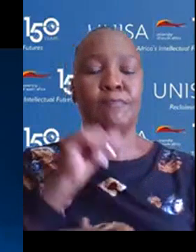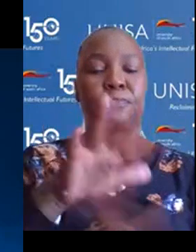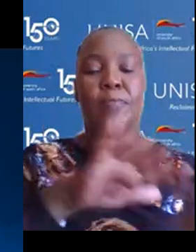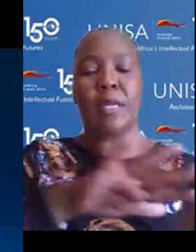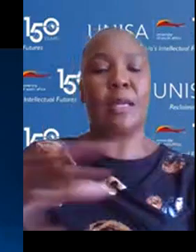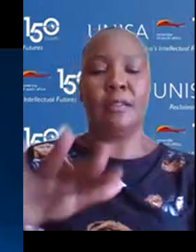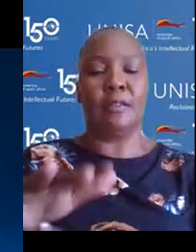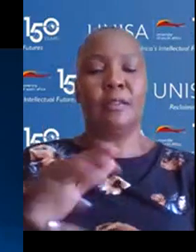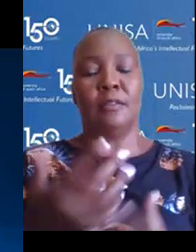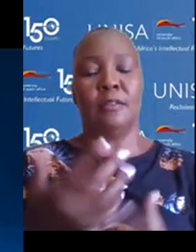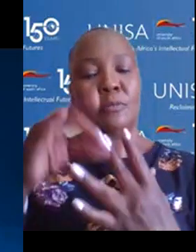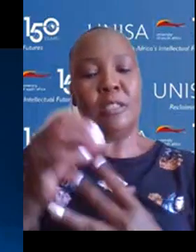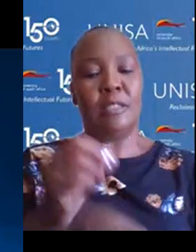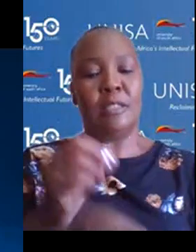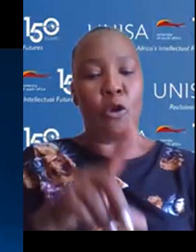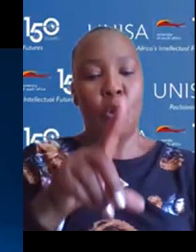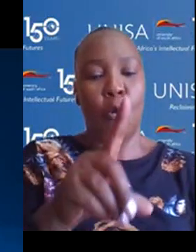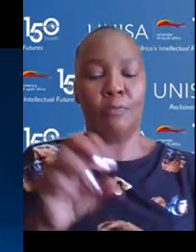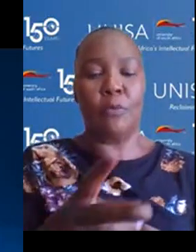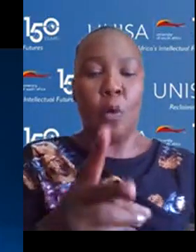delete it, you can also copy it,